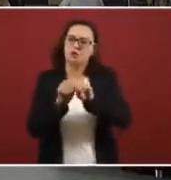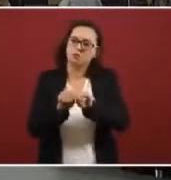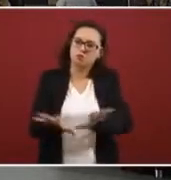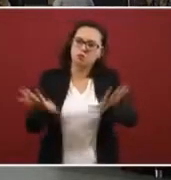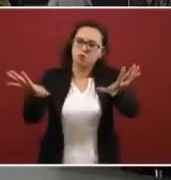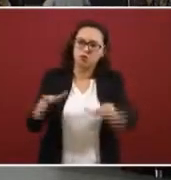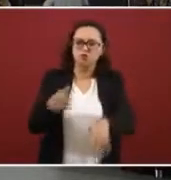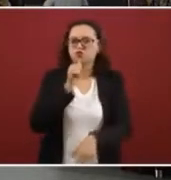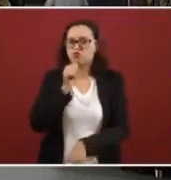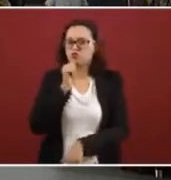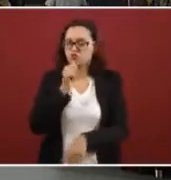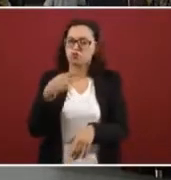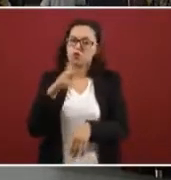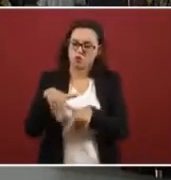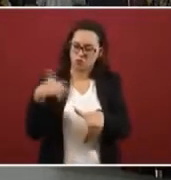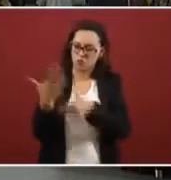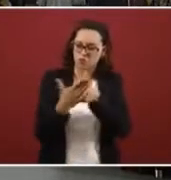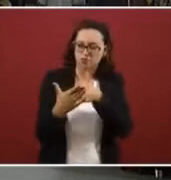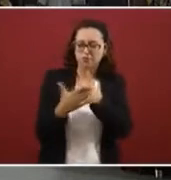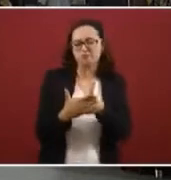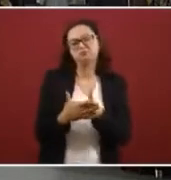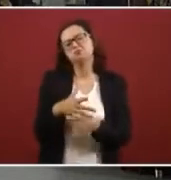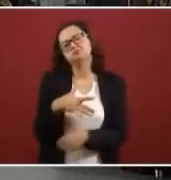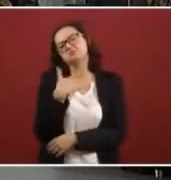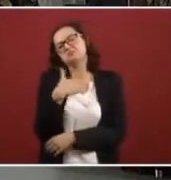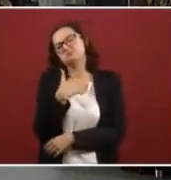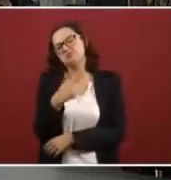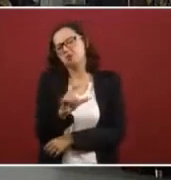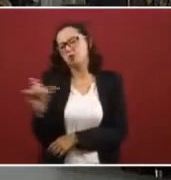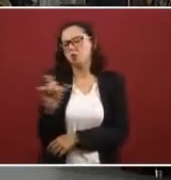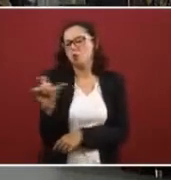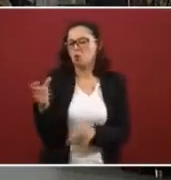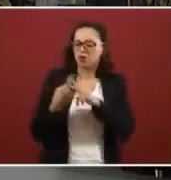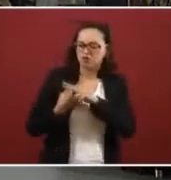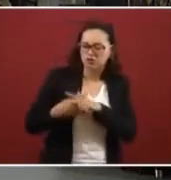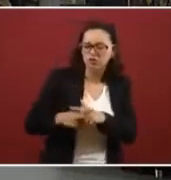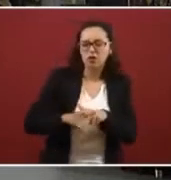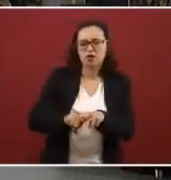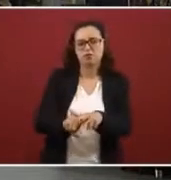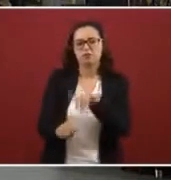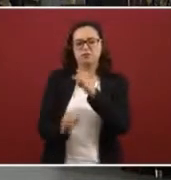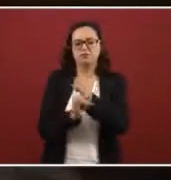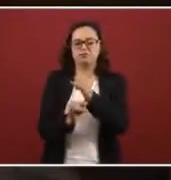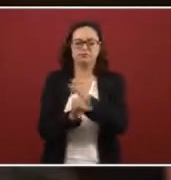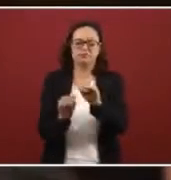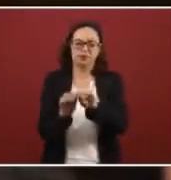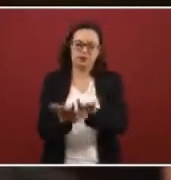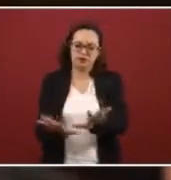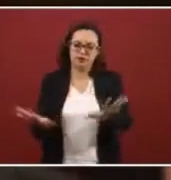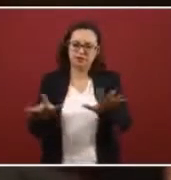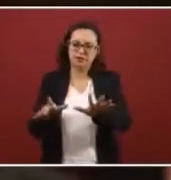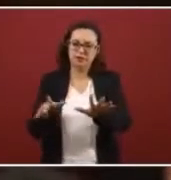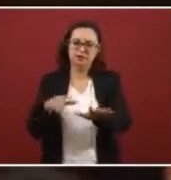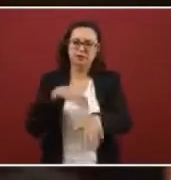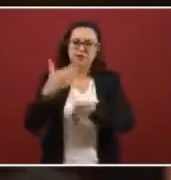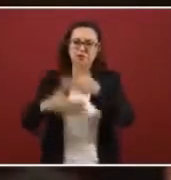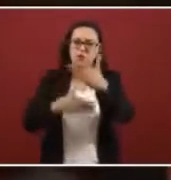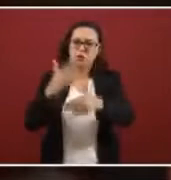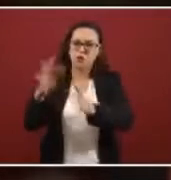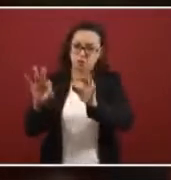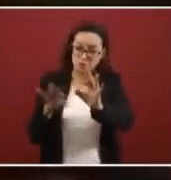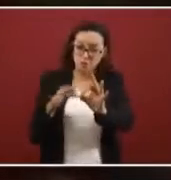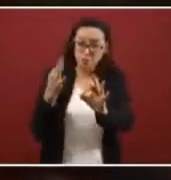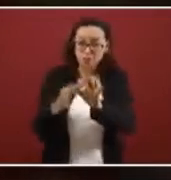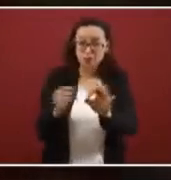Regarding the internet being provided to all the communications, when do you think you're going to initiate this plan, and when